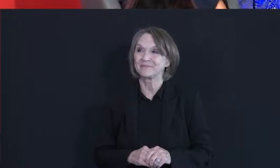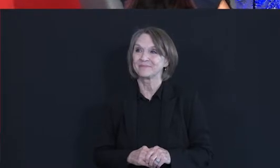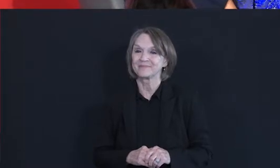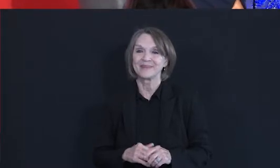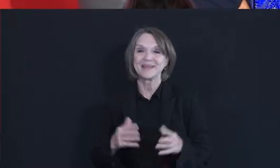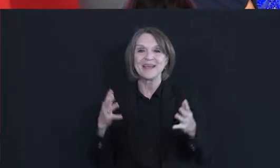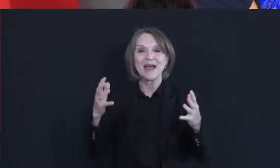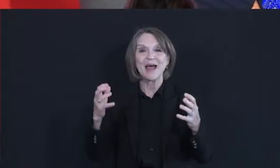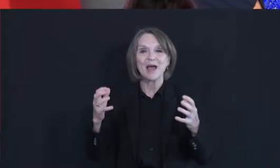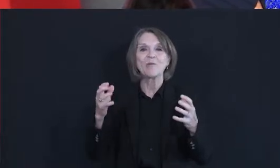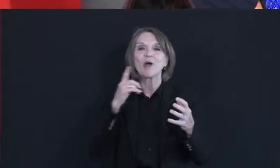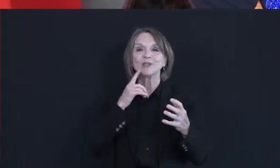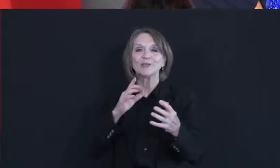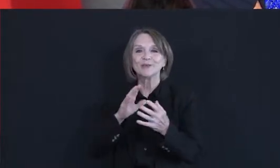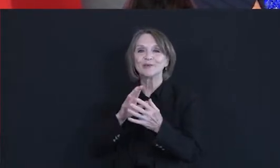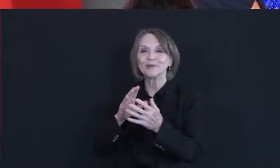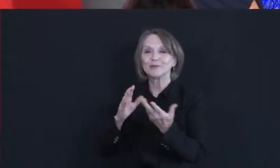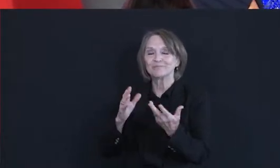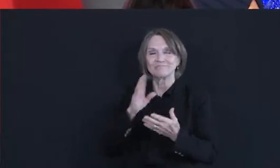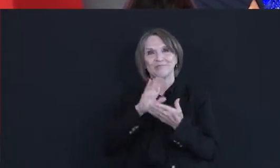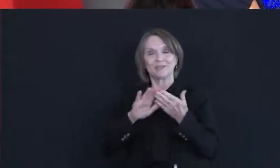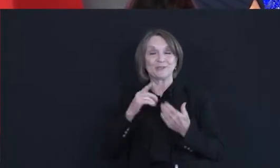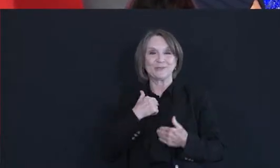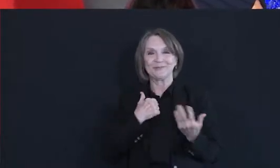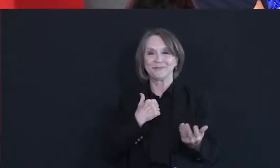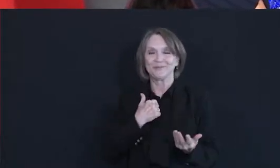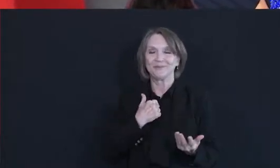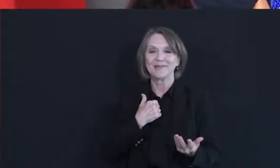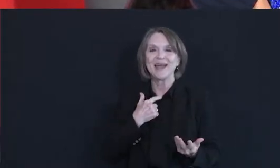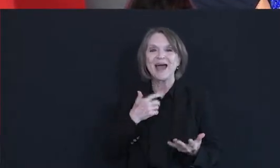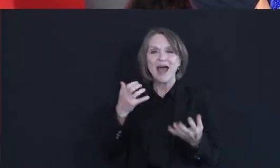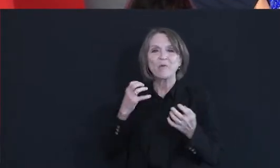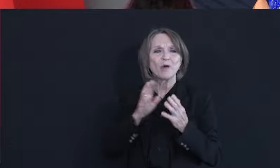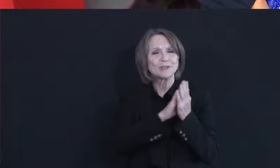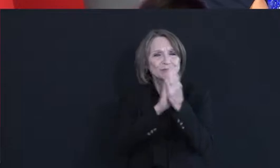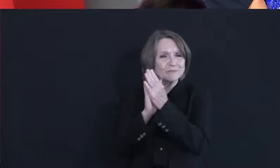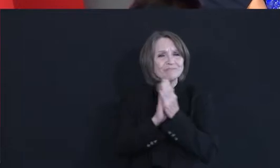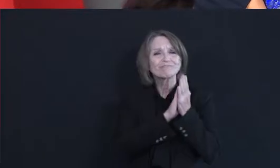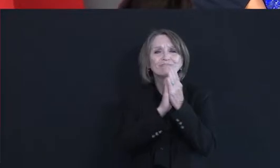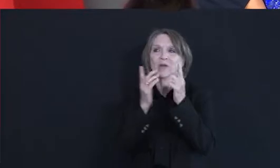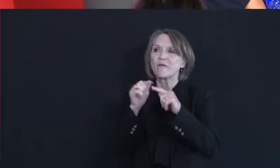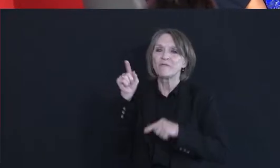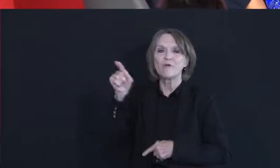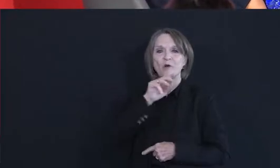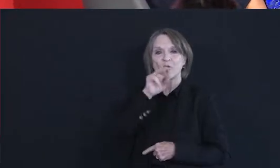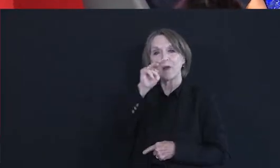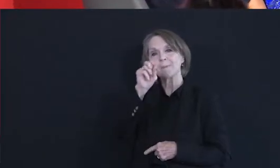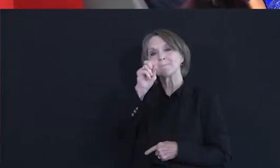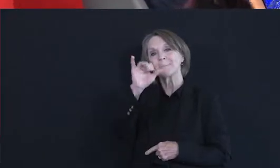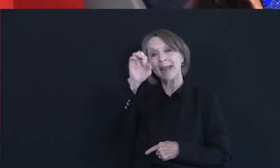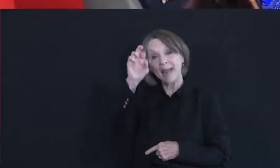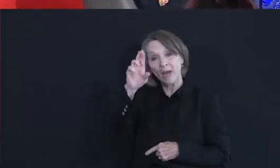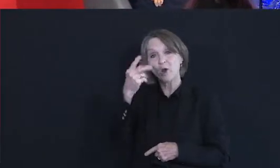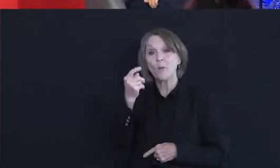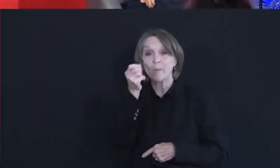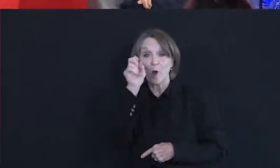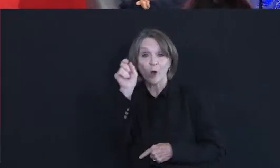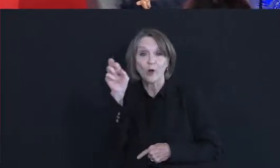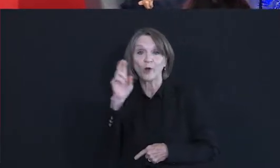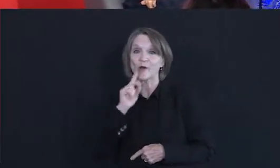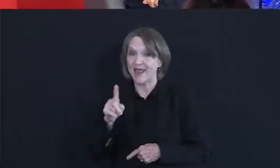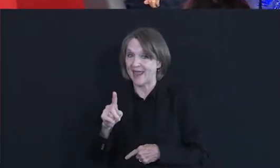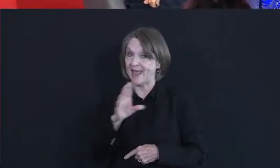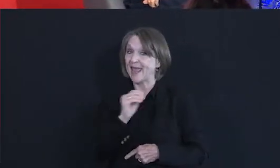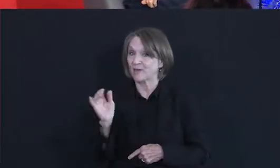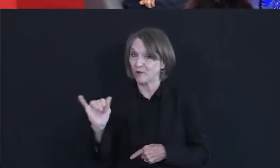I'd like to give mayor Parker excuse me a round of applause for your state of the city and wait for